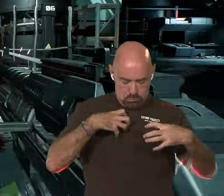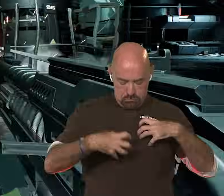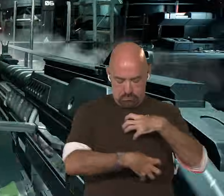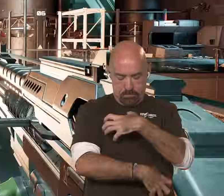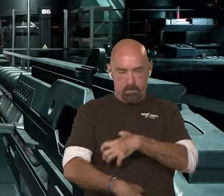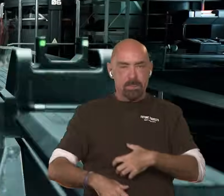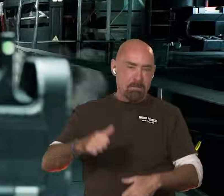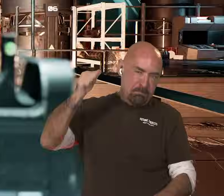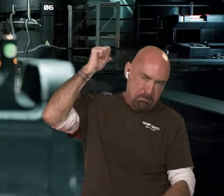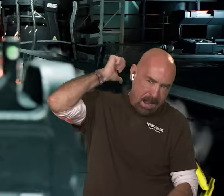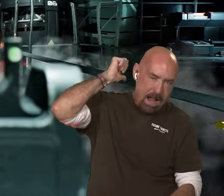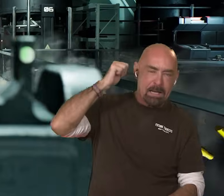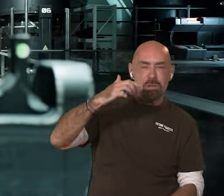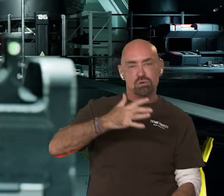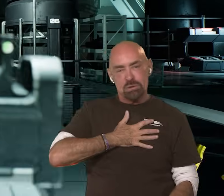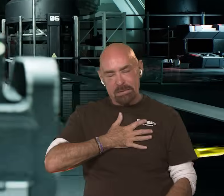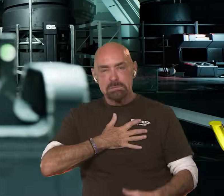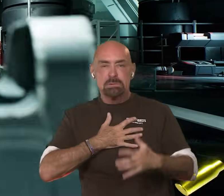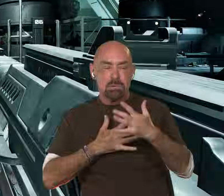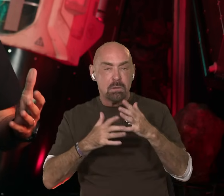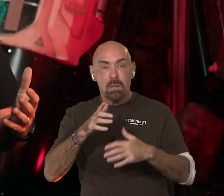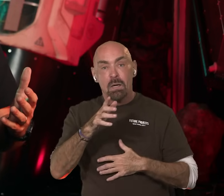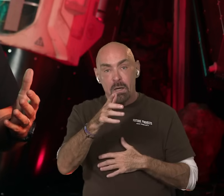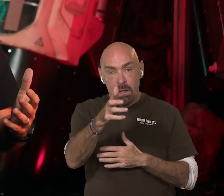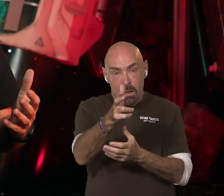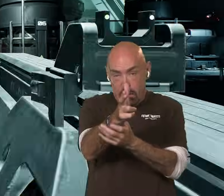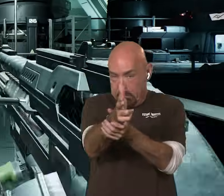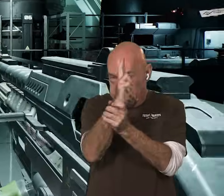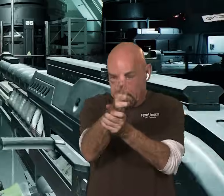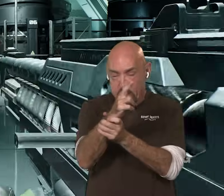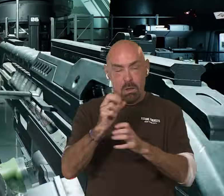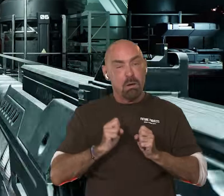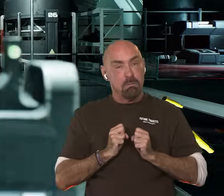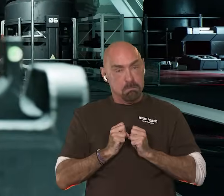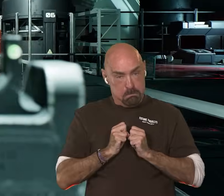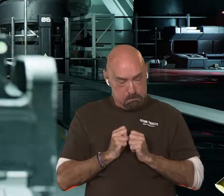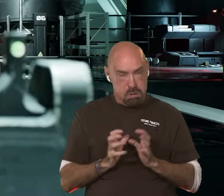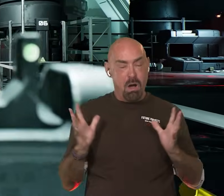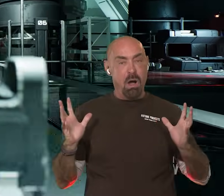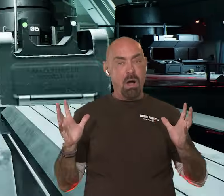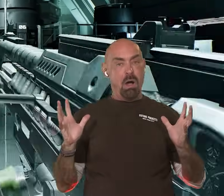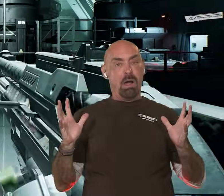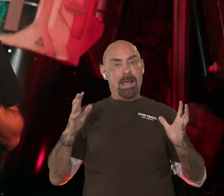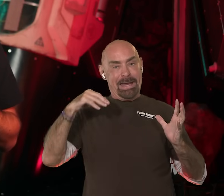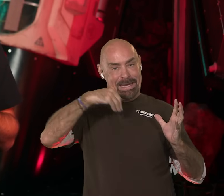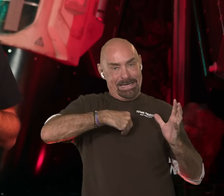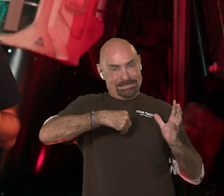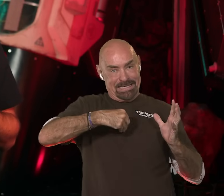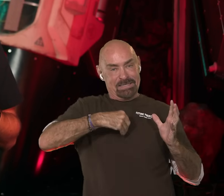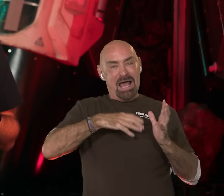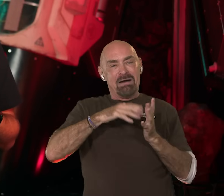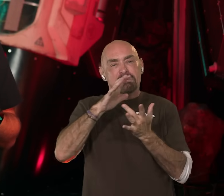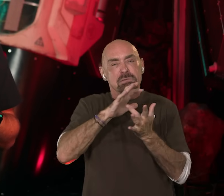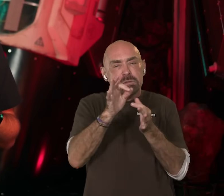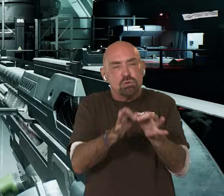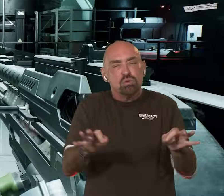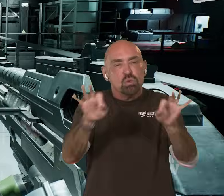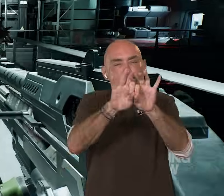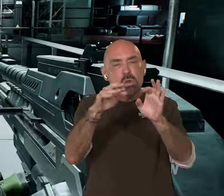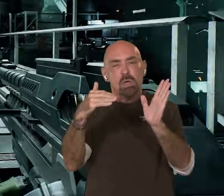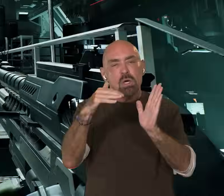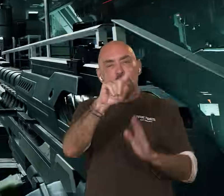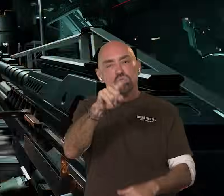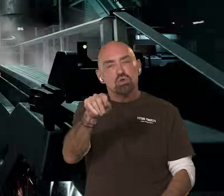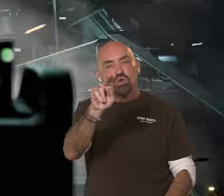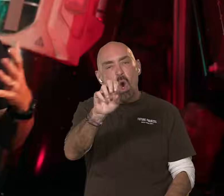Flesh Pound, on his back, on his chest, they'll glow. If you shoot that, it will explode off and expose like an inner critical zone that when you shoot will kind